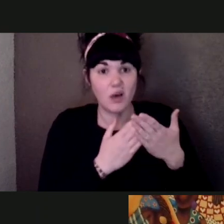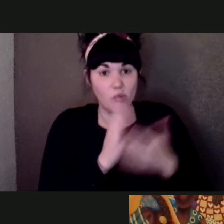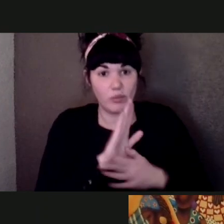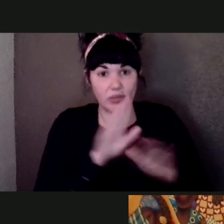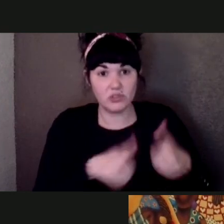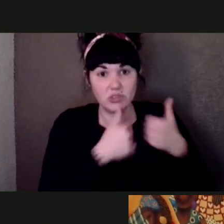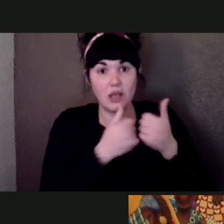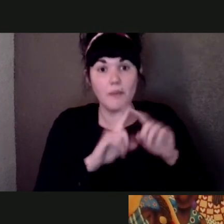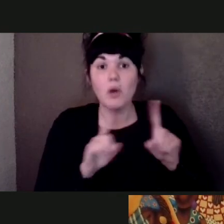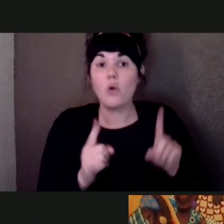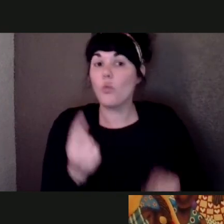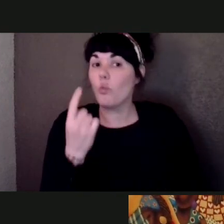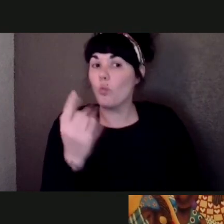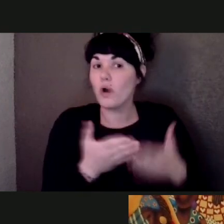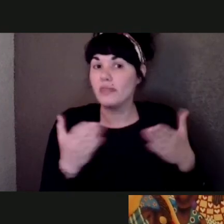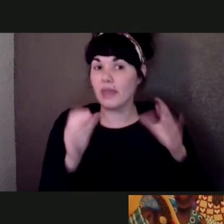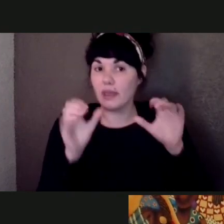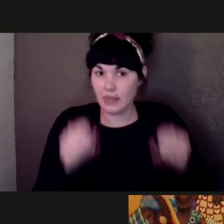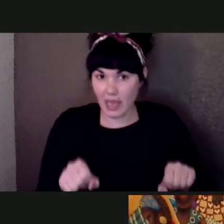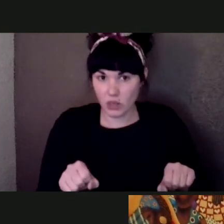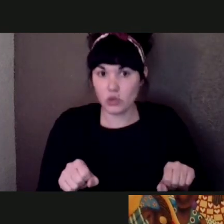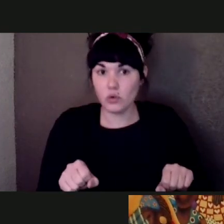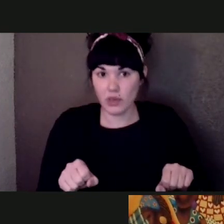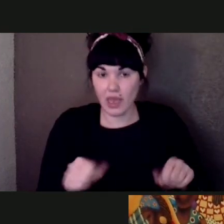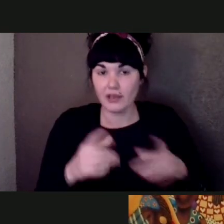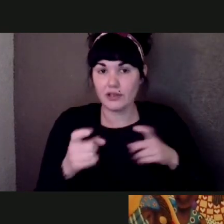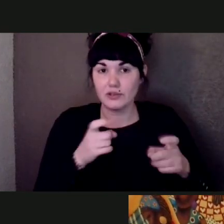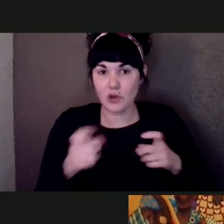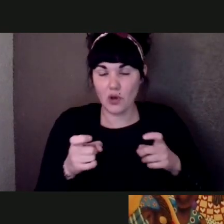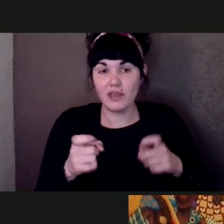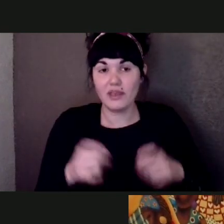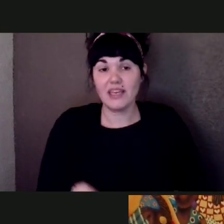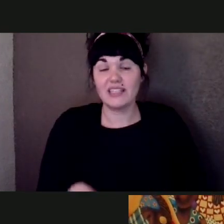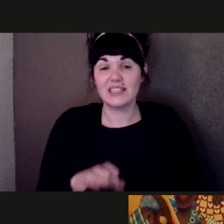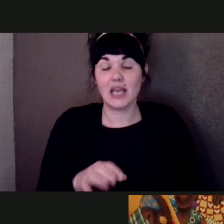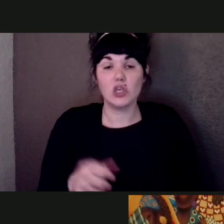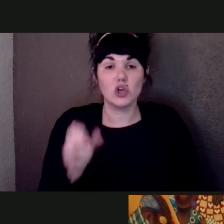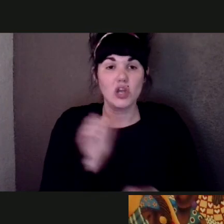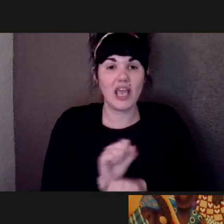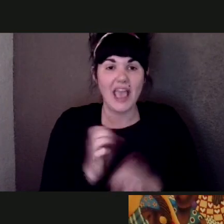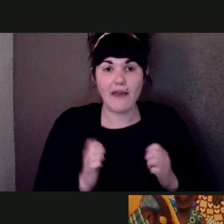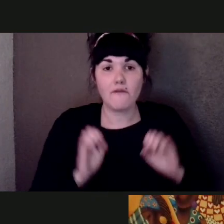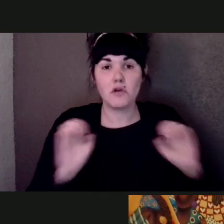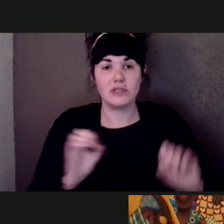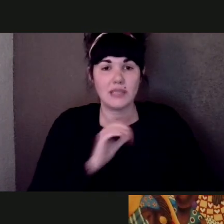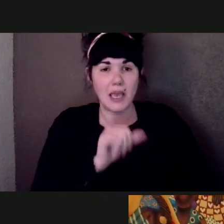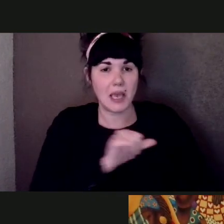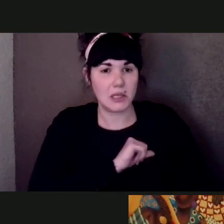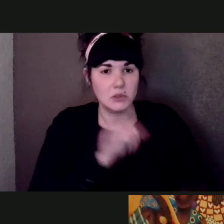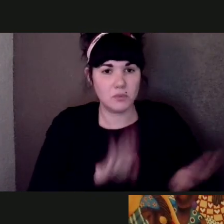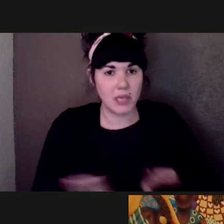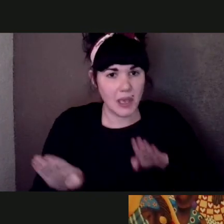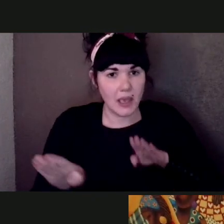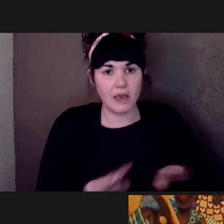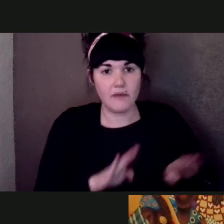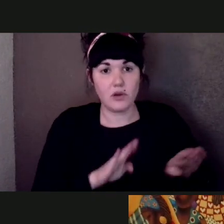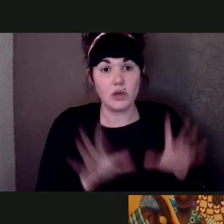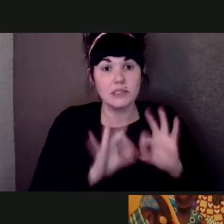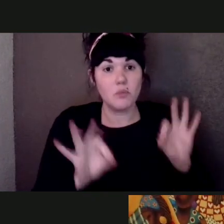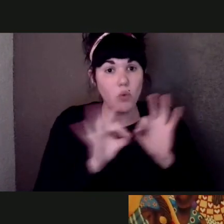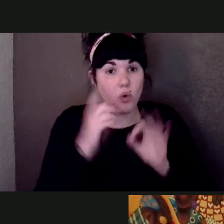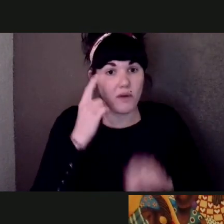can control is your effort, attitude, actions, and behavior. And that's the opportunity for you as a parent to have that meaningful dialogue because you can't always